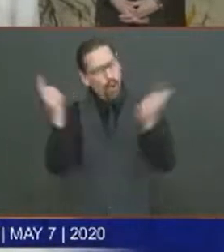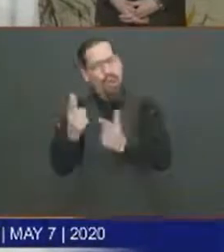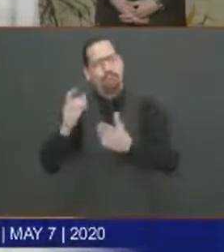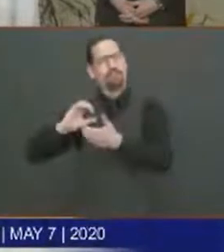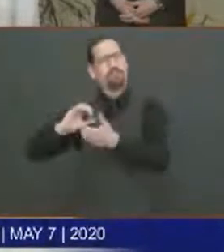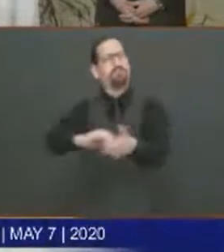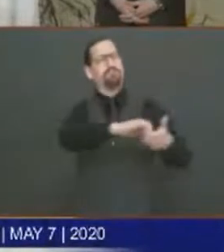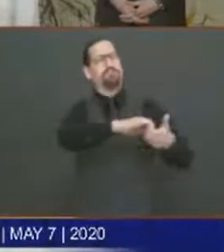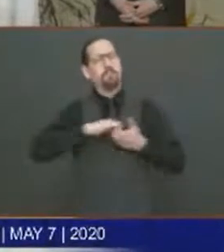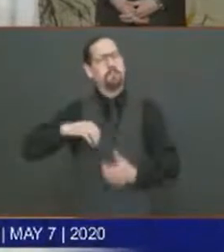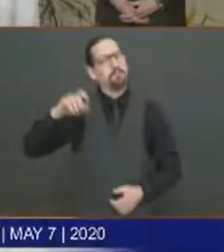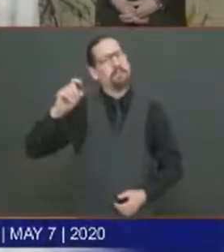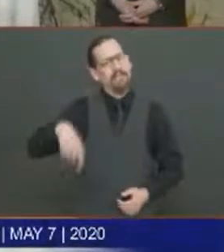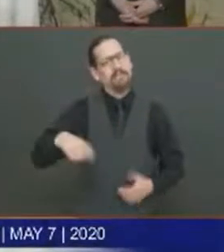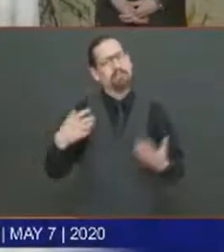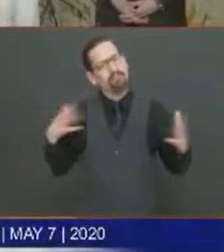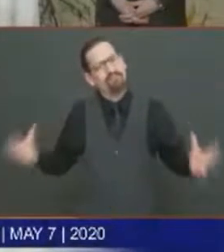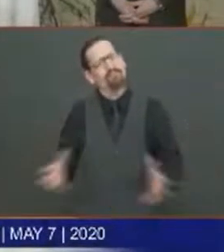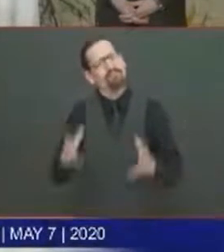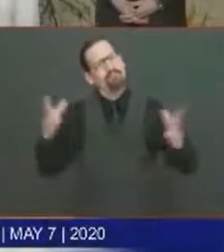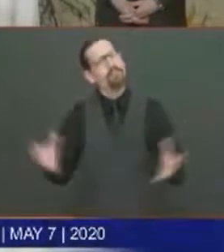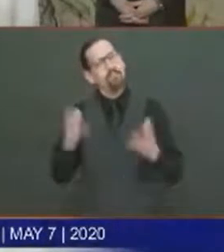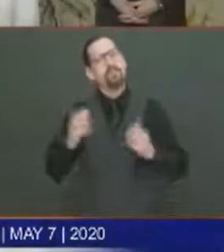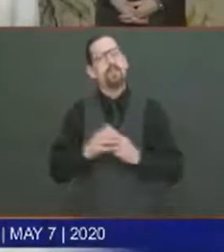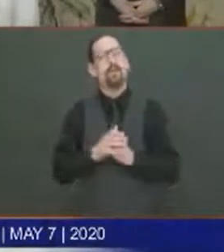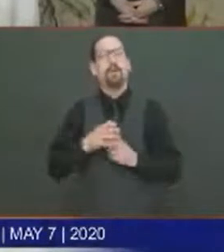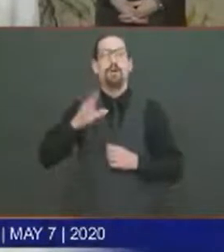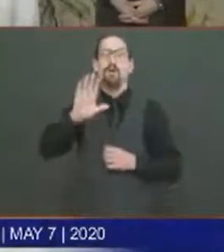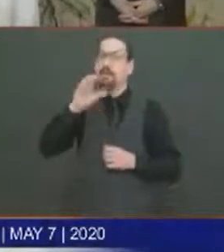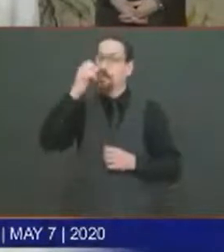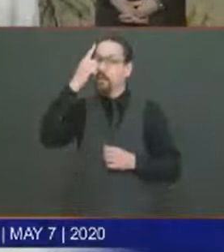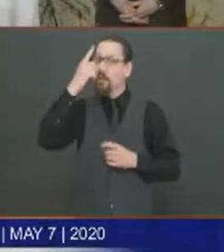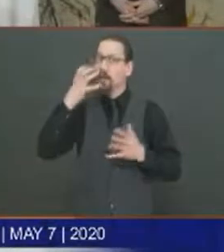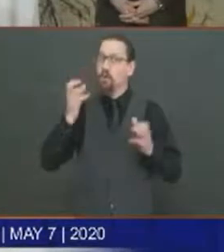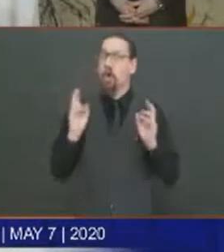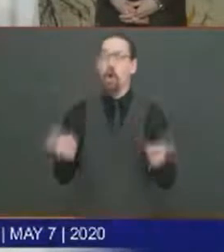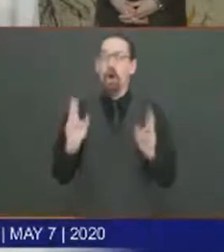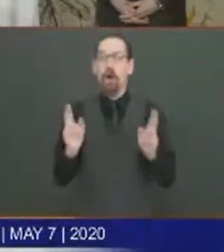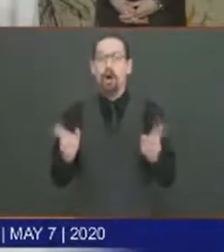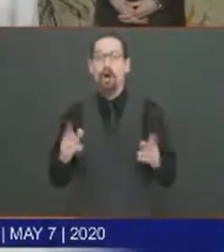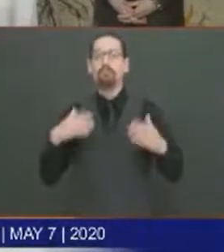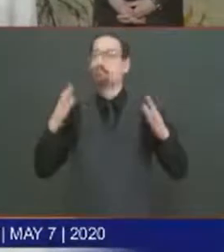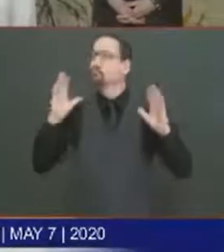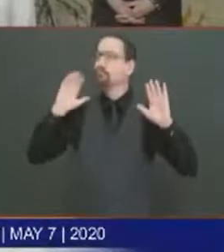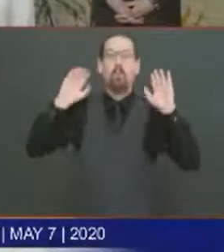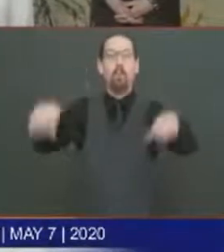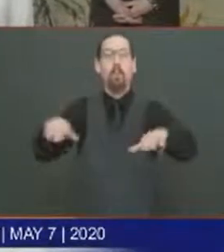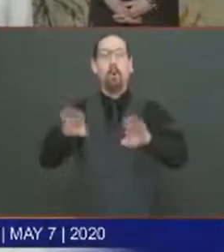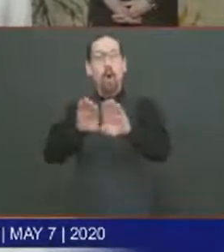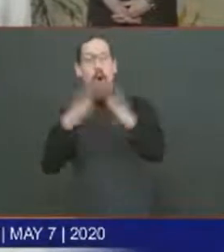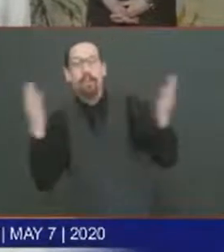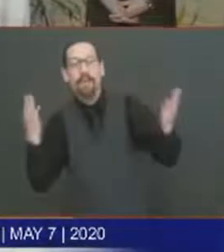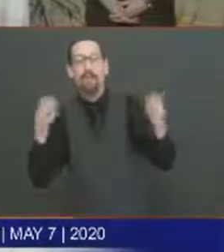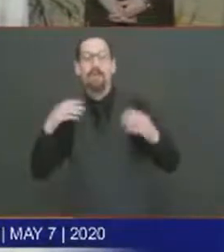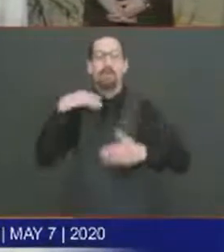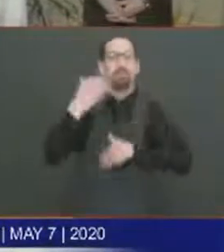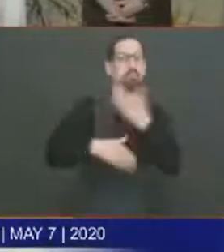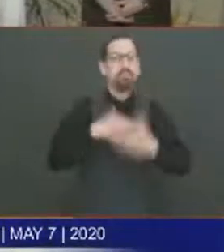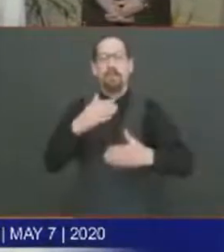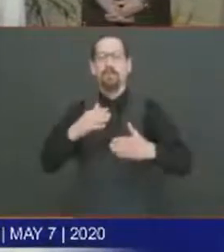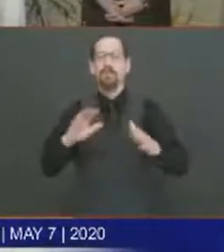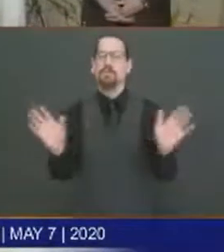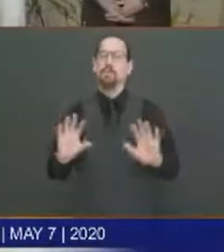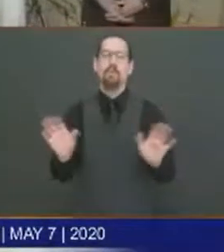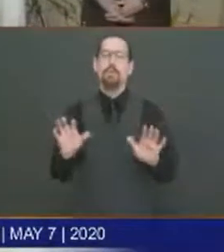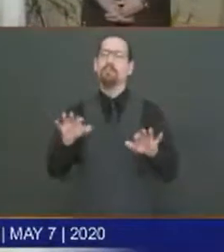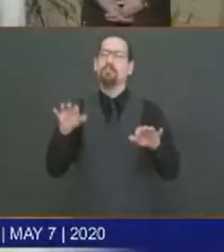limits, go faster than we should, we're all going to get in trouble. We're all going to go backwards. So let's just all